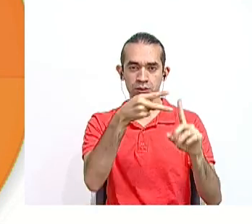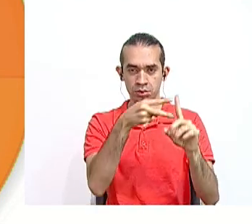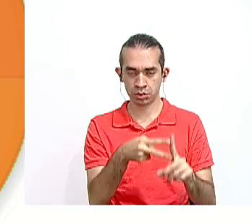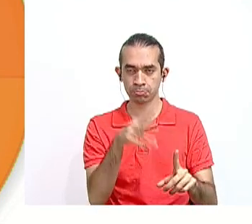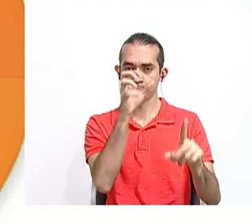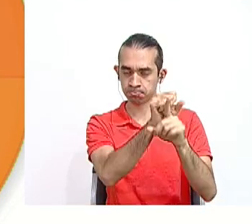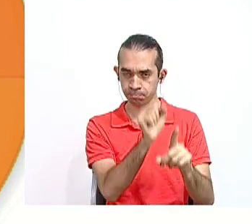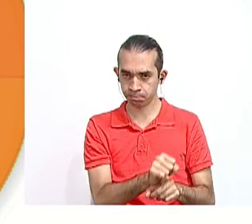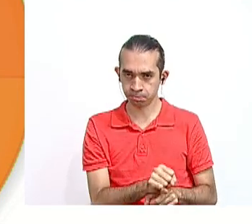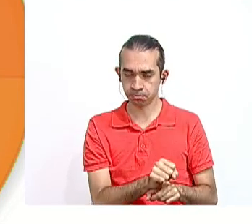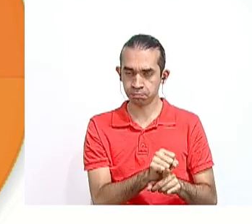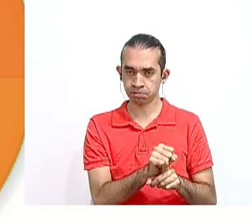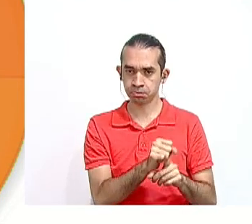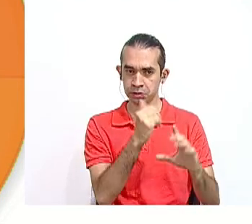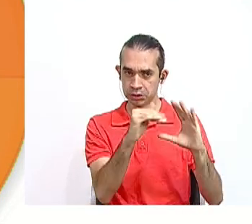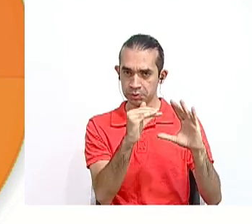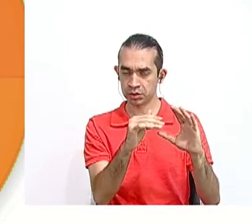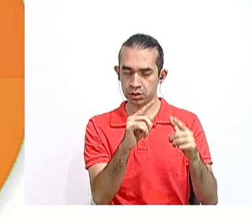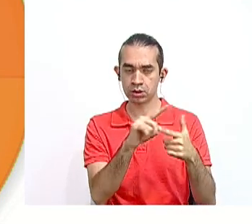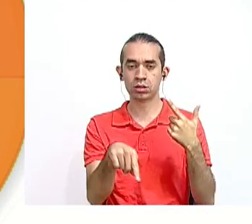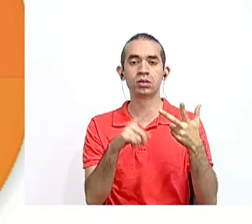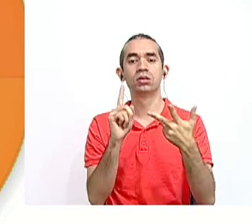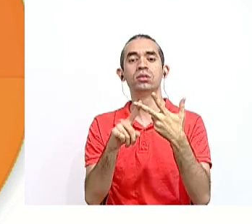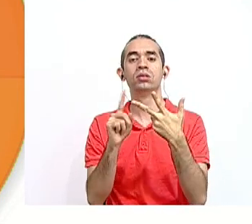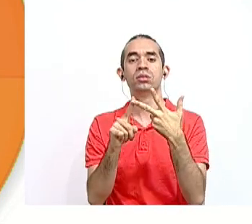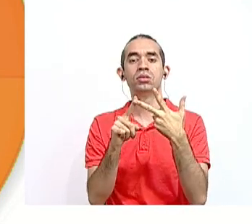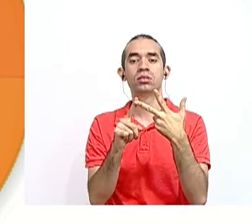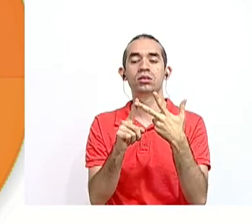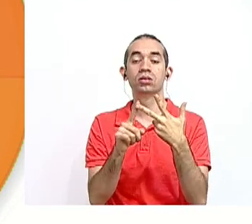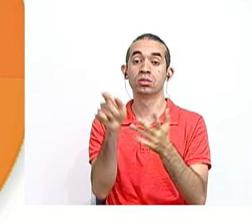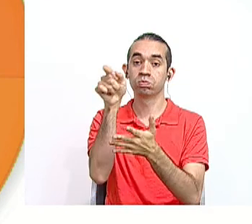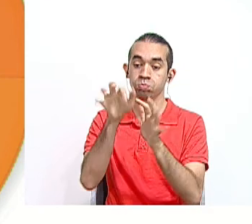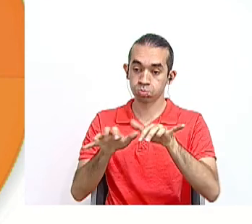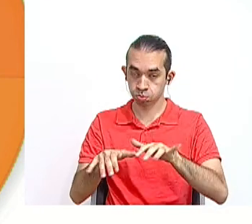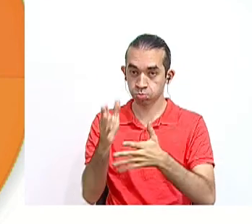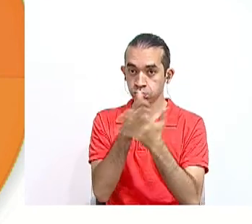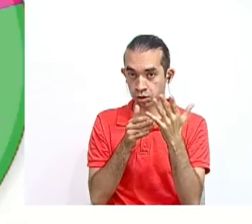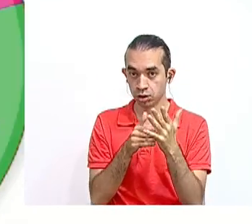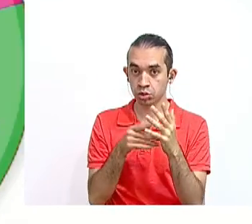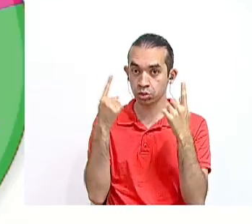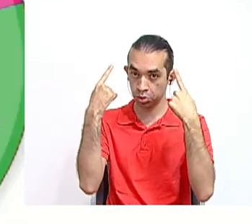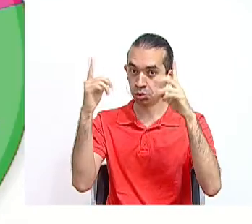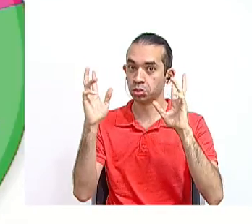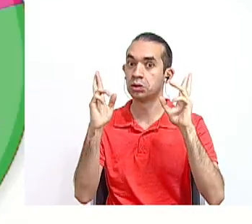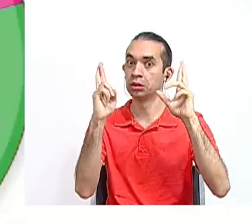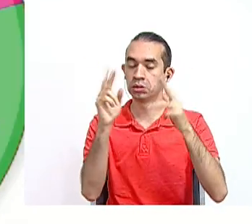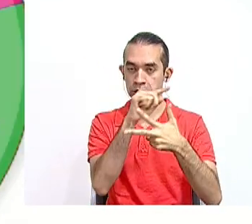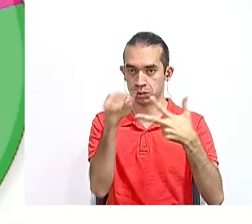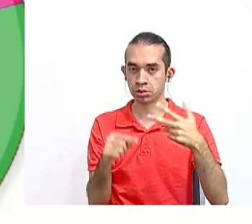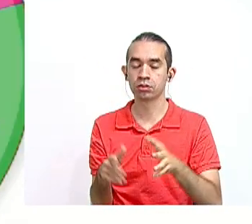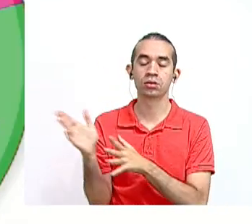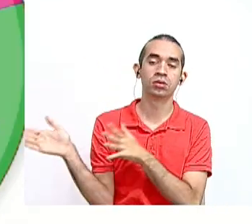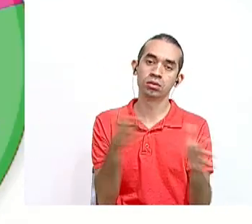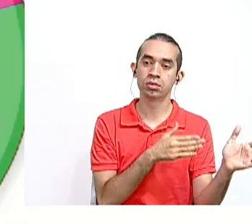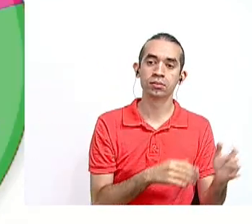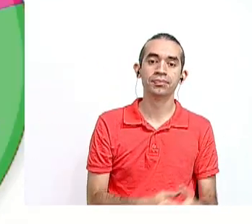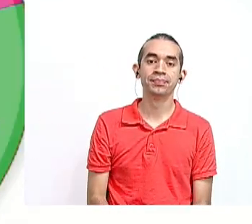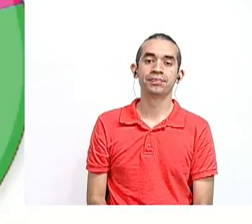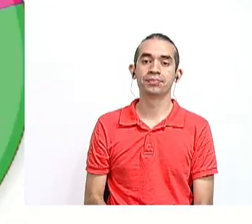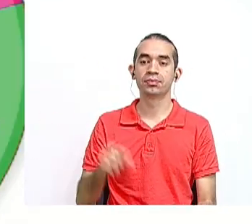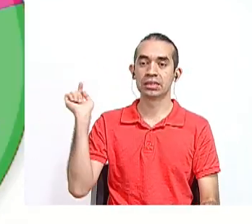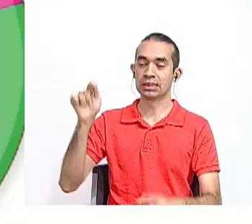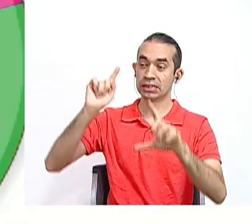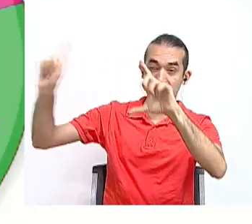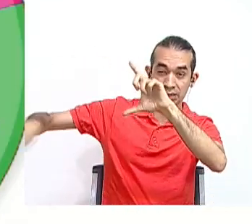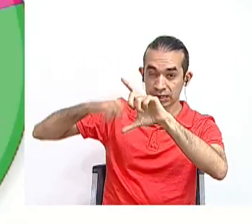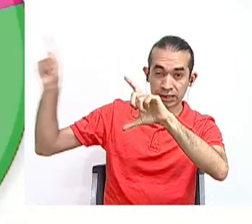vocabulary that we had in the emails, and that you were able also to write something. The next question that I have for you, let's spin the wheel